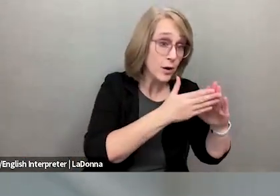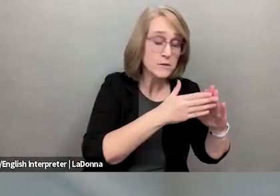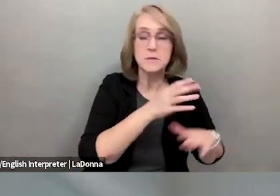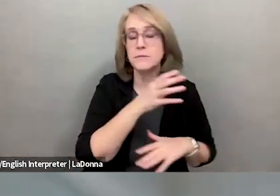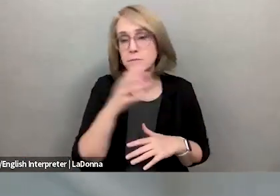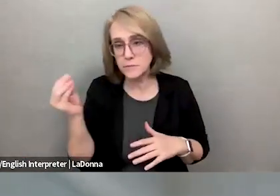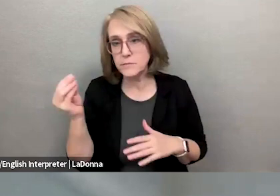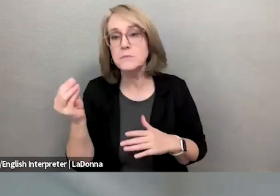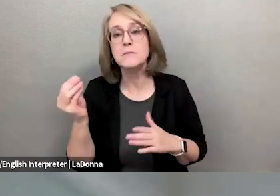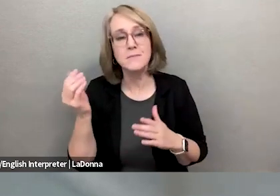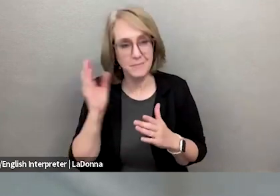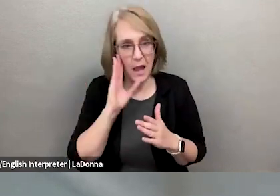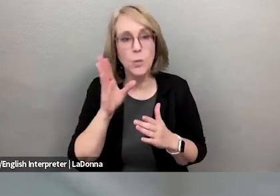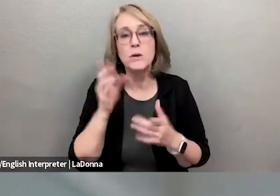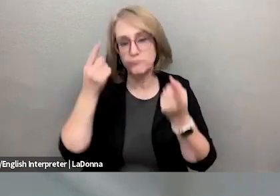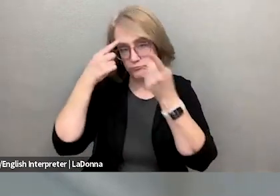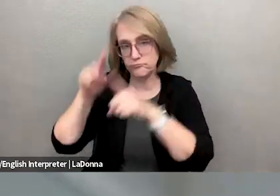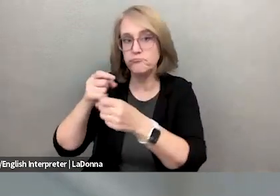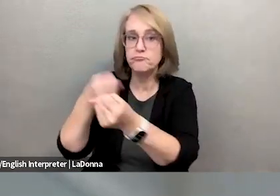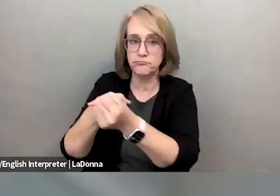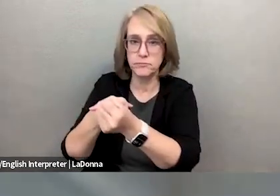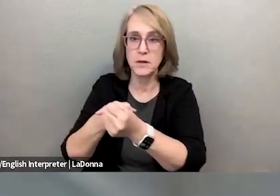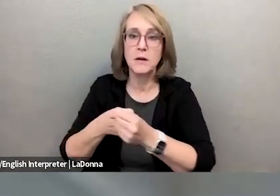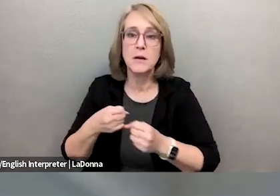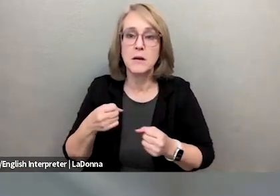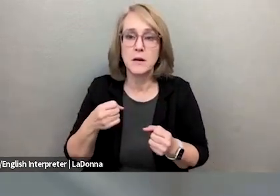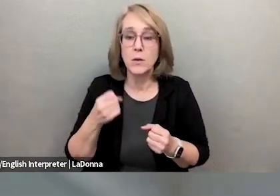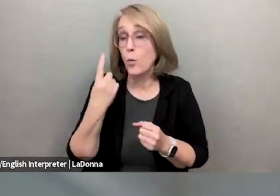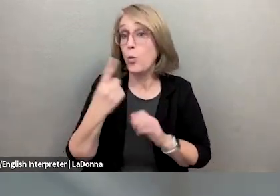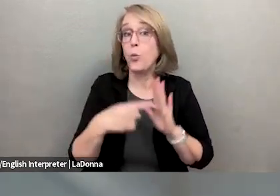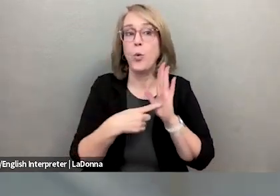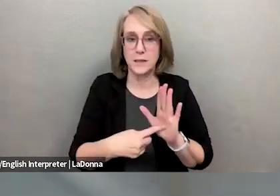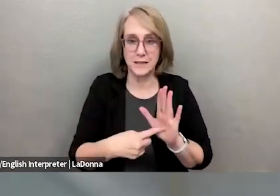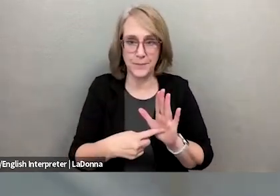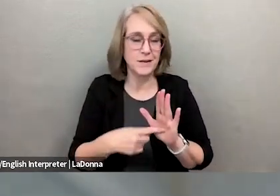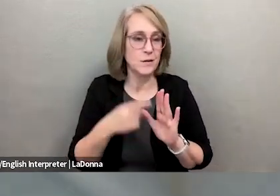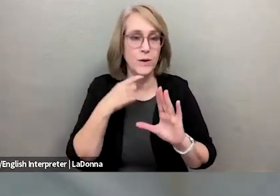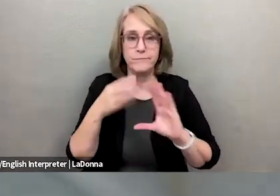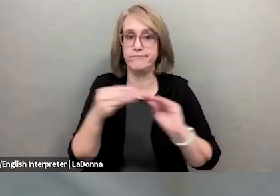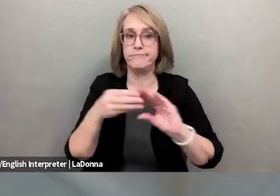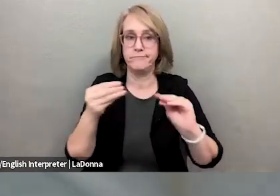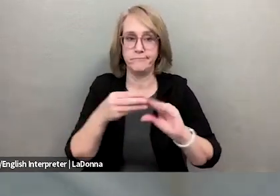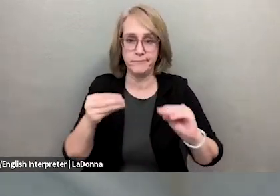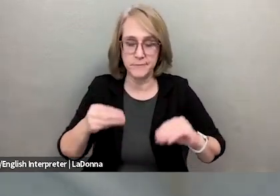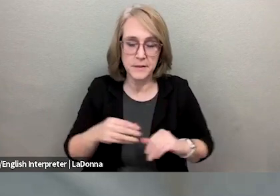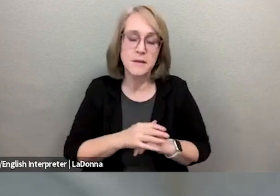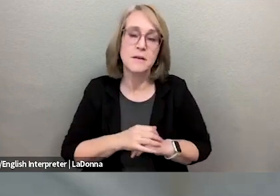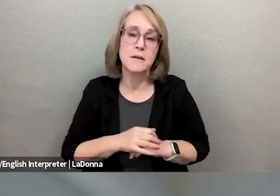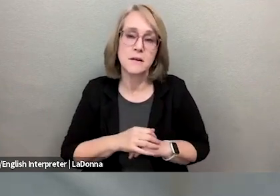would uplift one example that we've talked about throughout this afternoon, which is